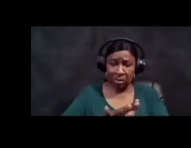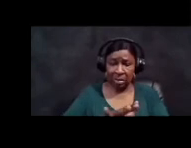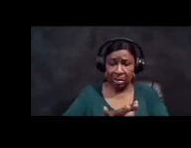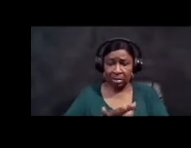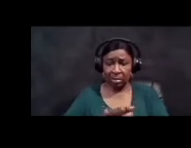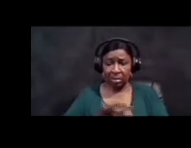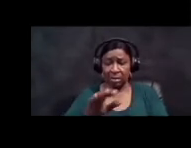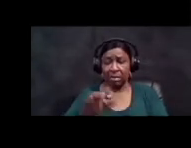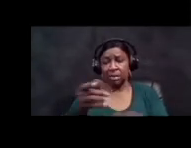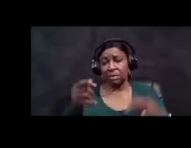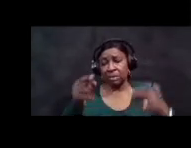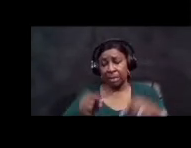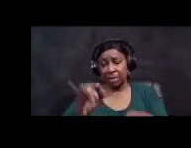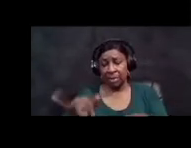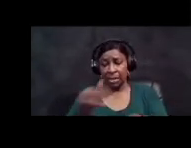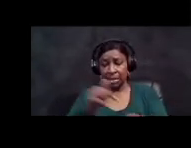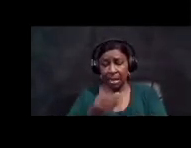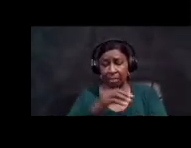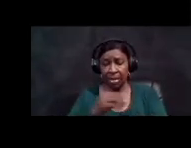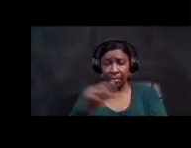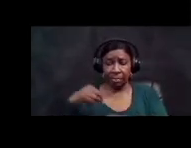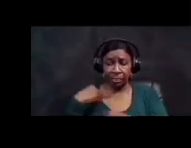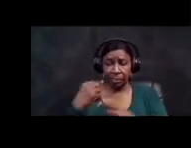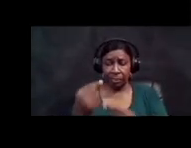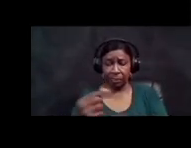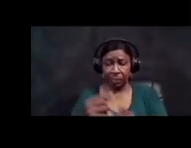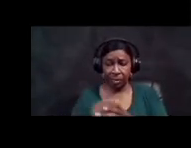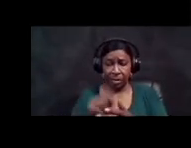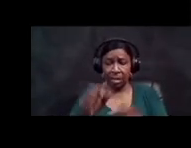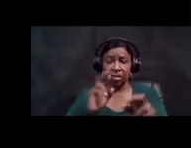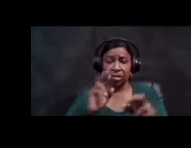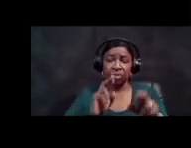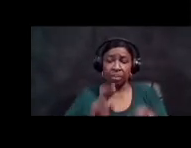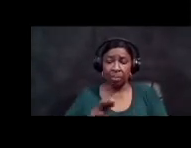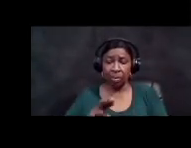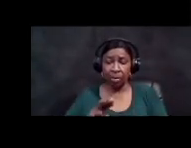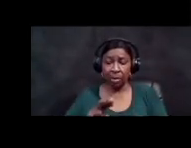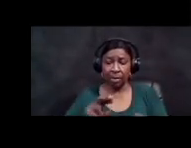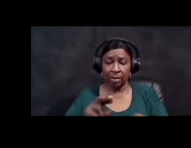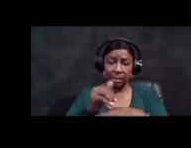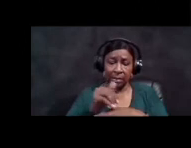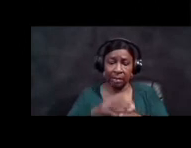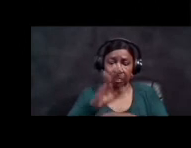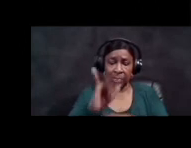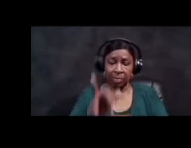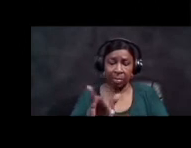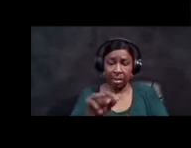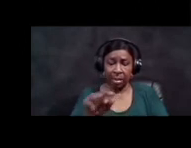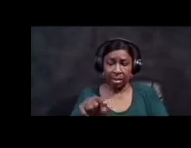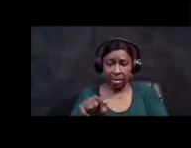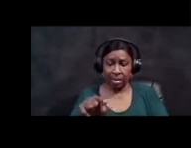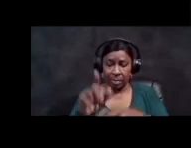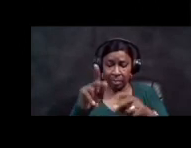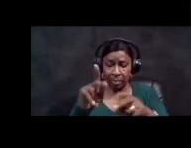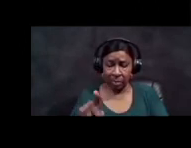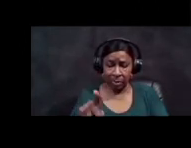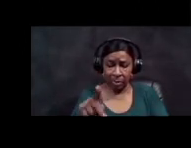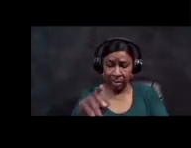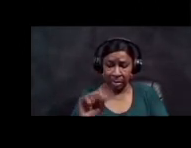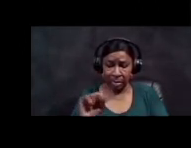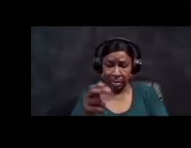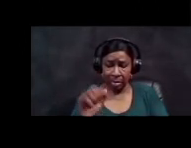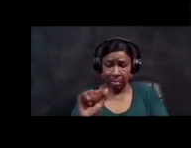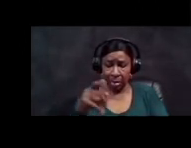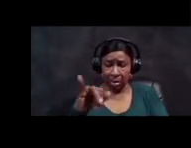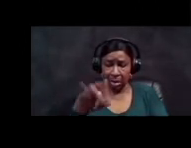time. And hence a report issued by Dora Shariro, which is in that